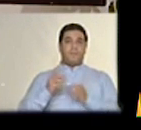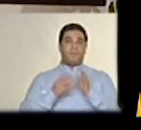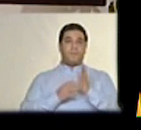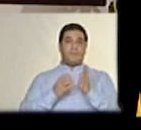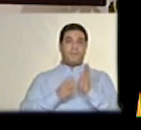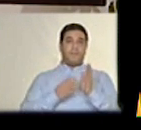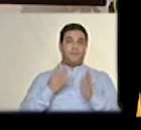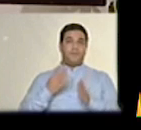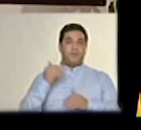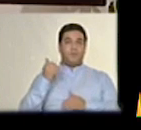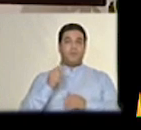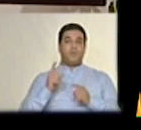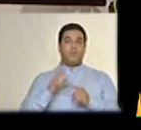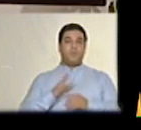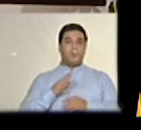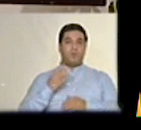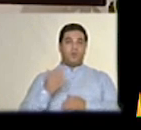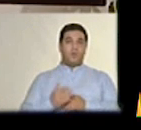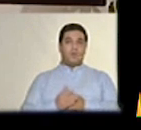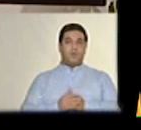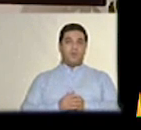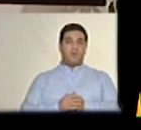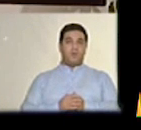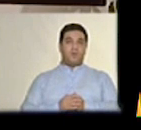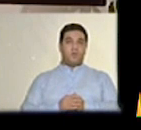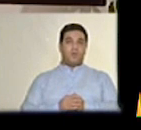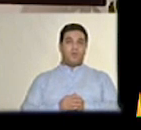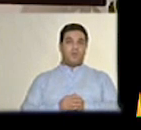1494-yilda. Nima bo'lgan ekan aziz o'quvchilar?